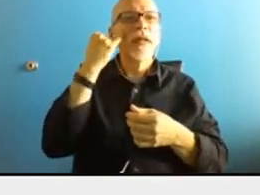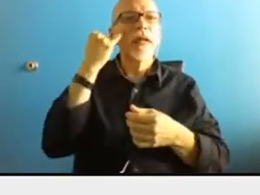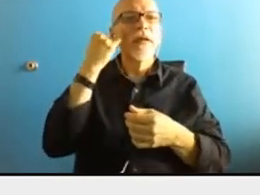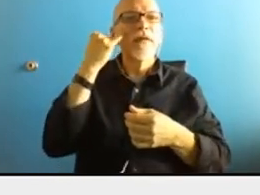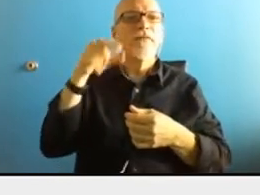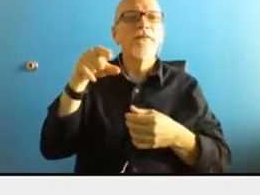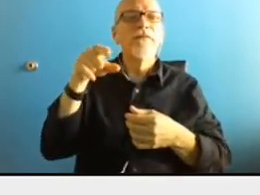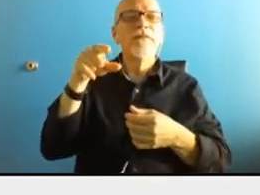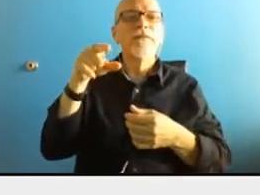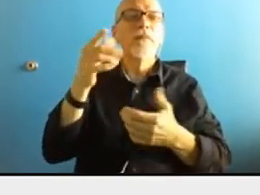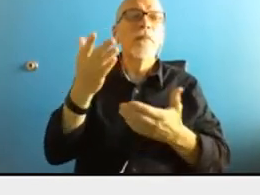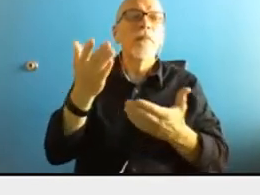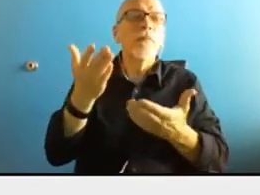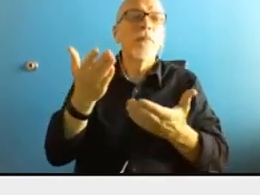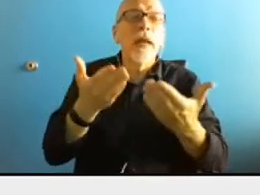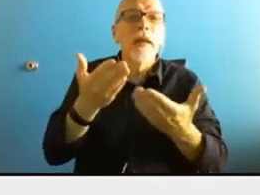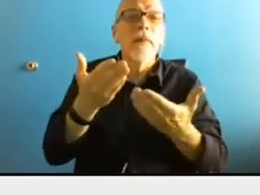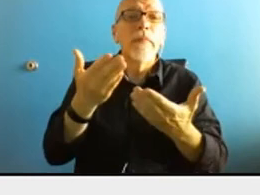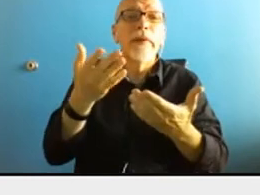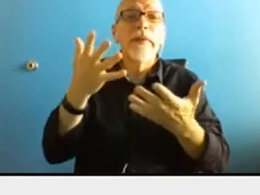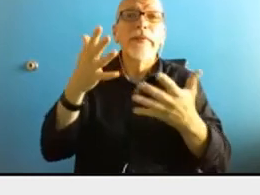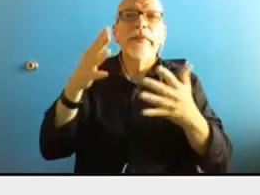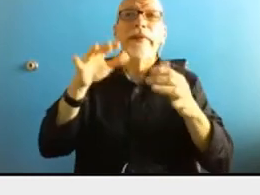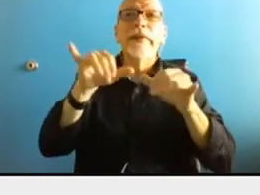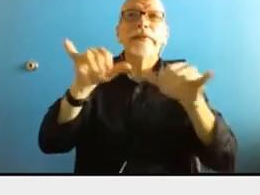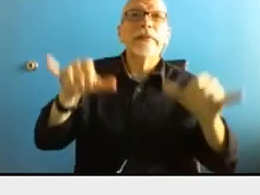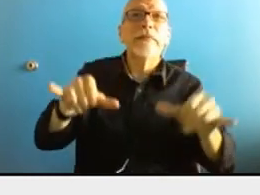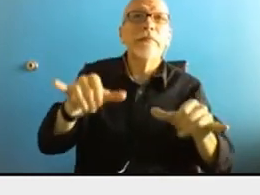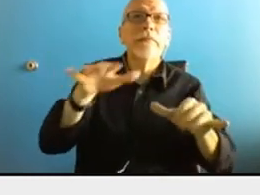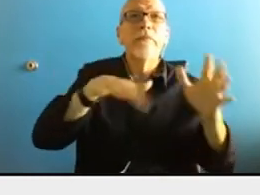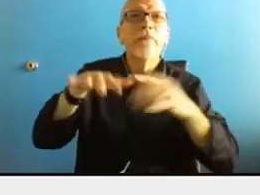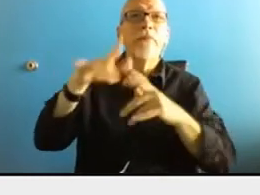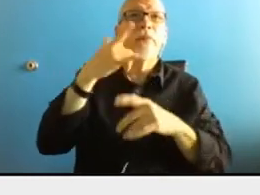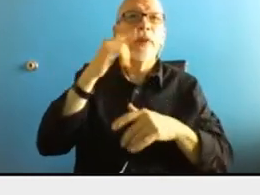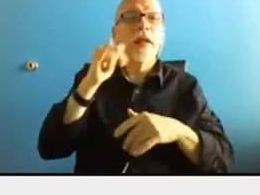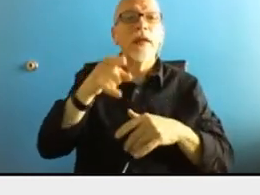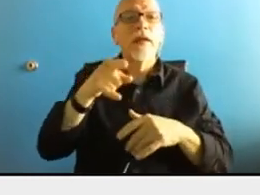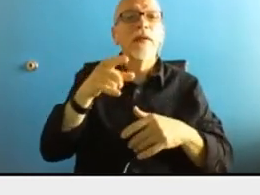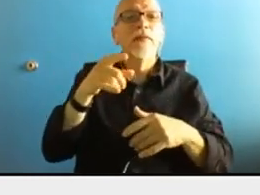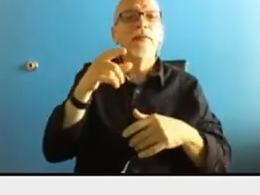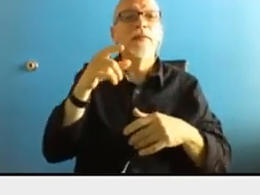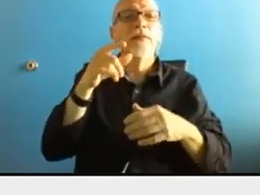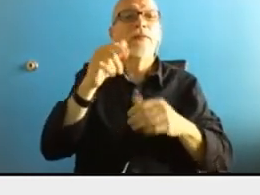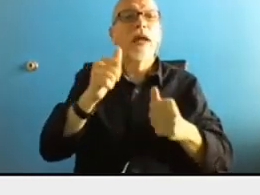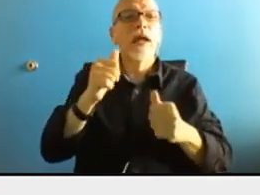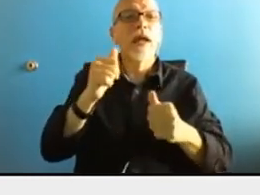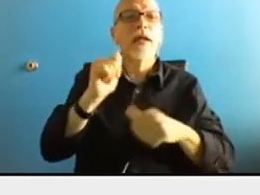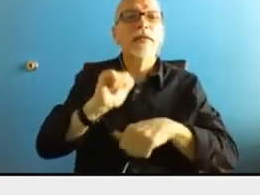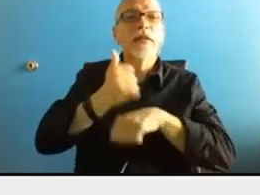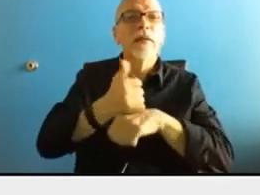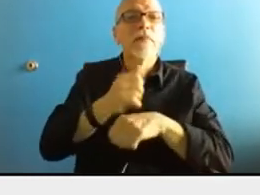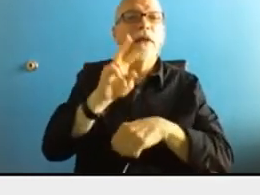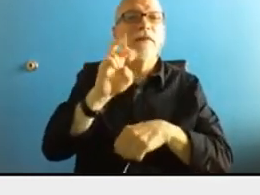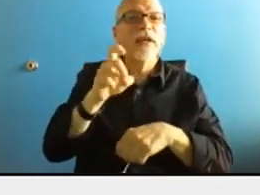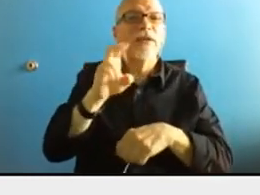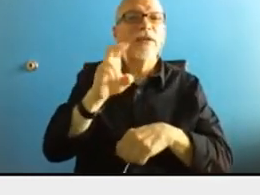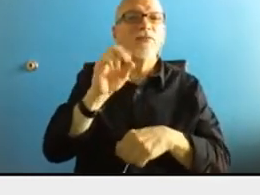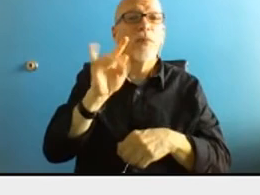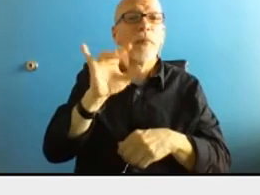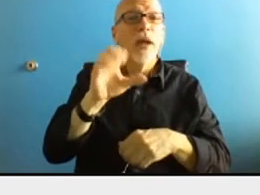maybe the ecosystem would be that, you get into establishing a VEX Robotics Club,